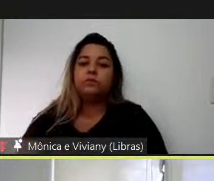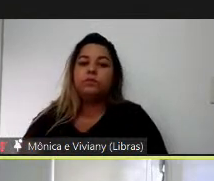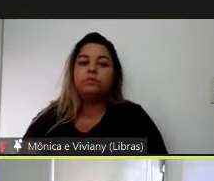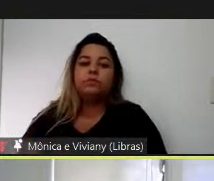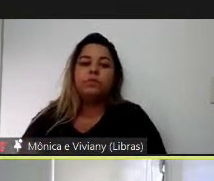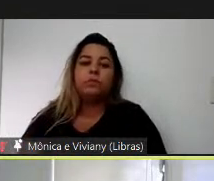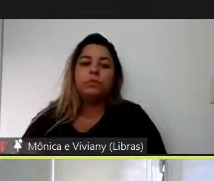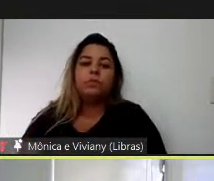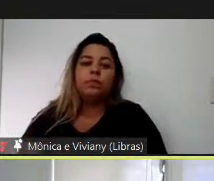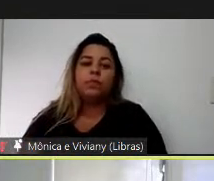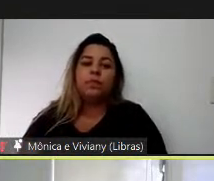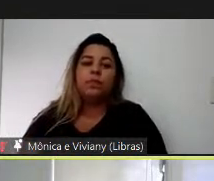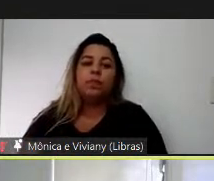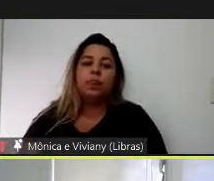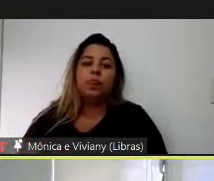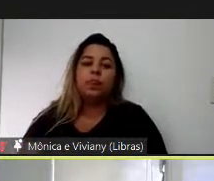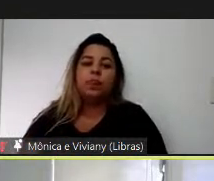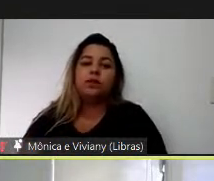adequate.